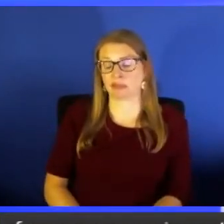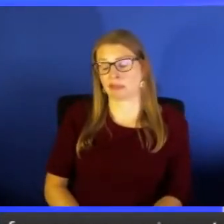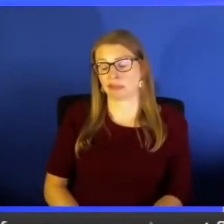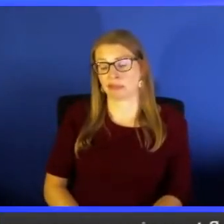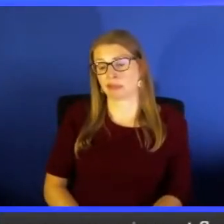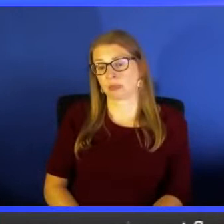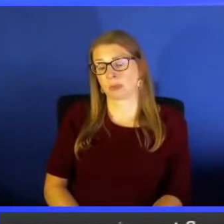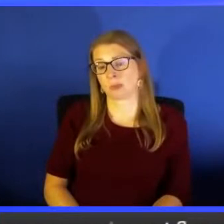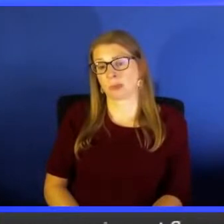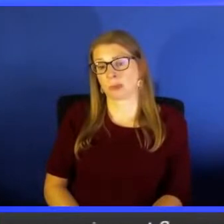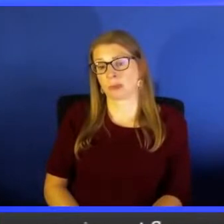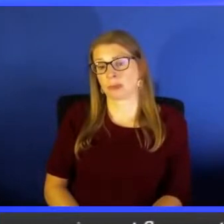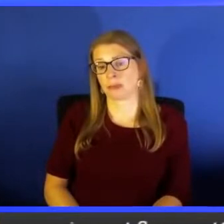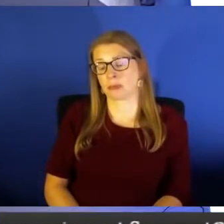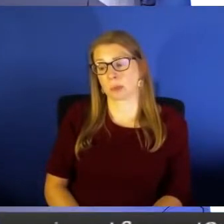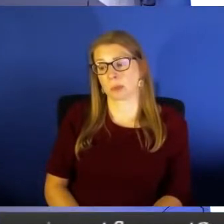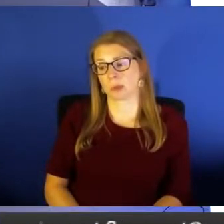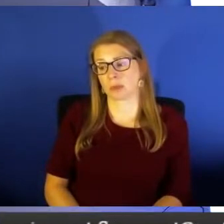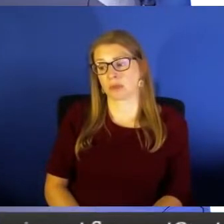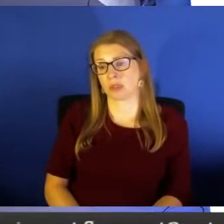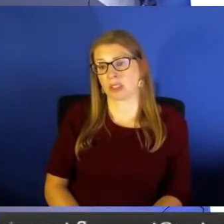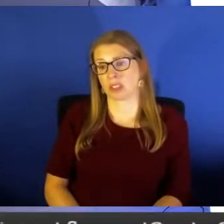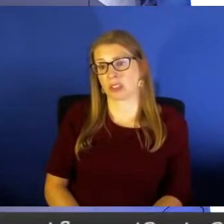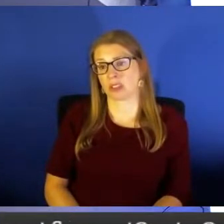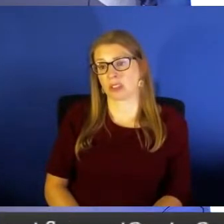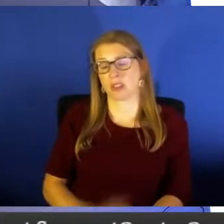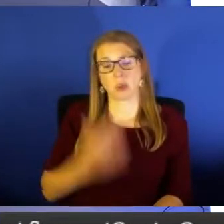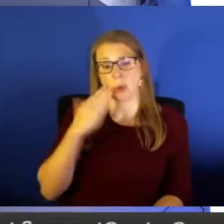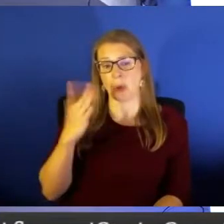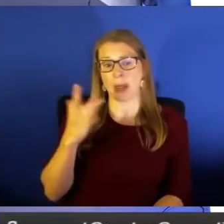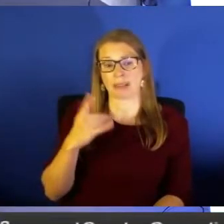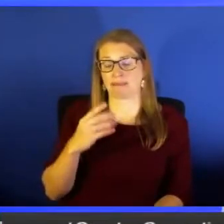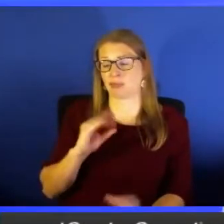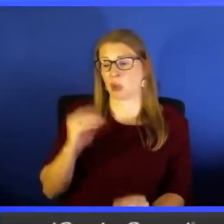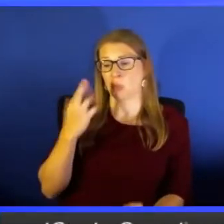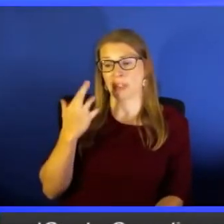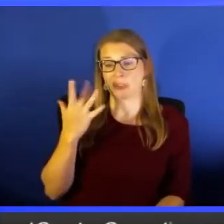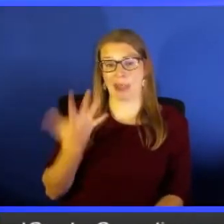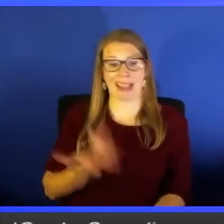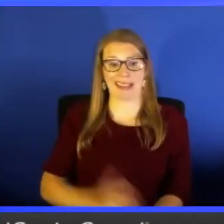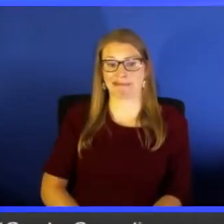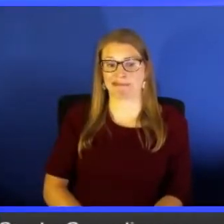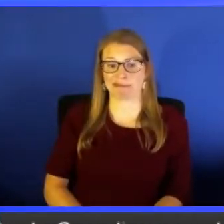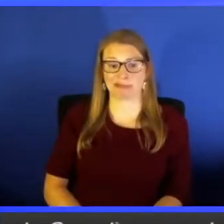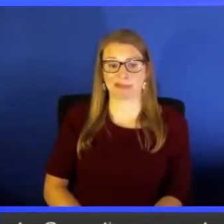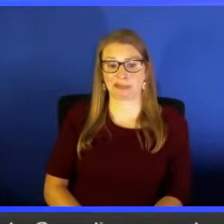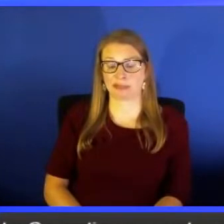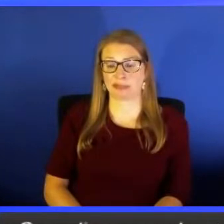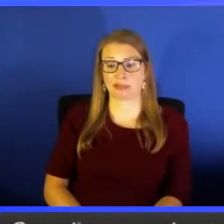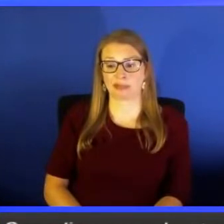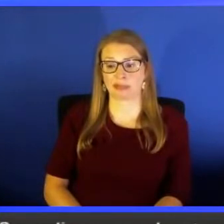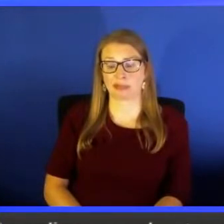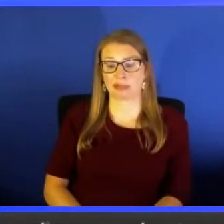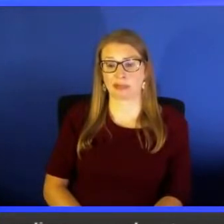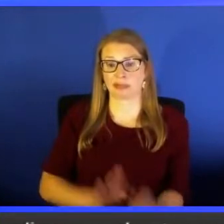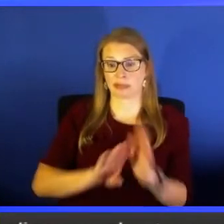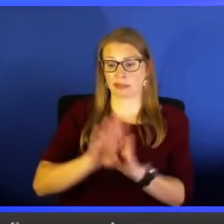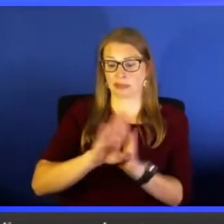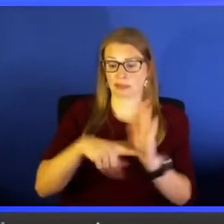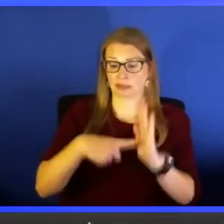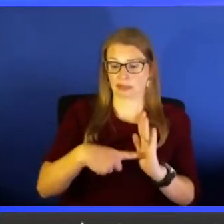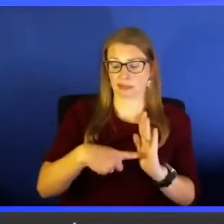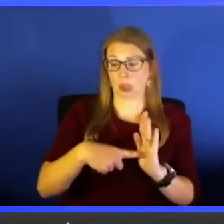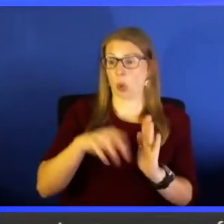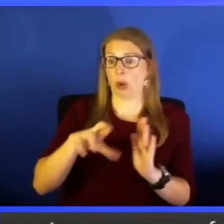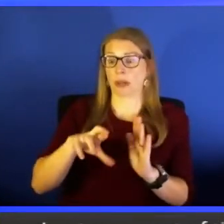the boosting. So there's no really rhyme or reason. No. And again, getting those symptoms or not getting those symptoms does not have an